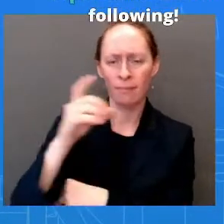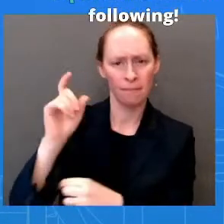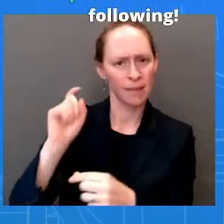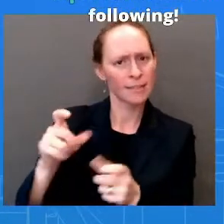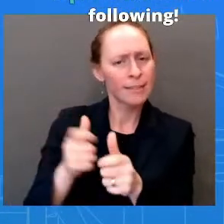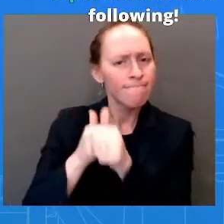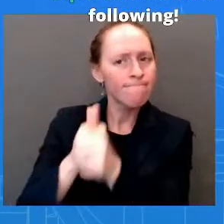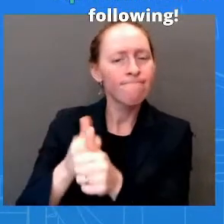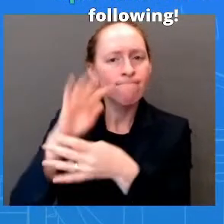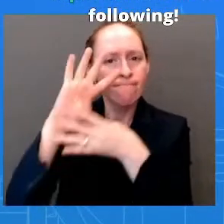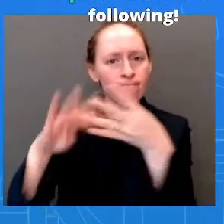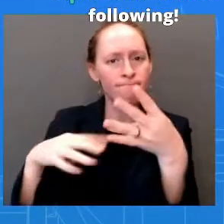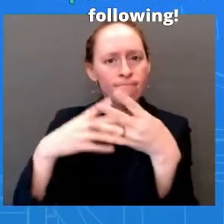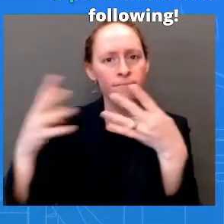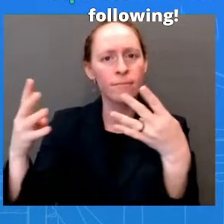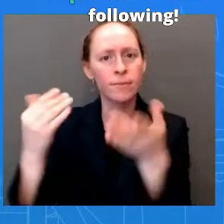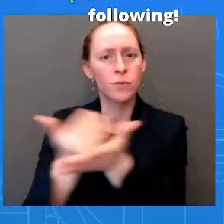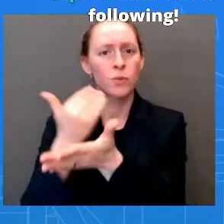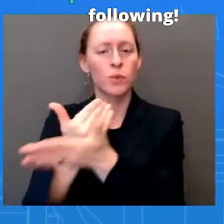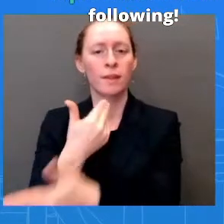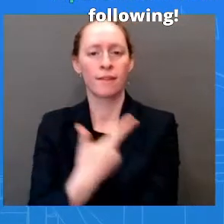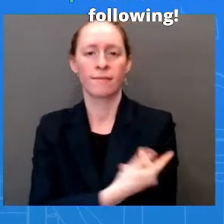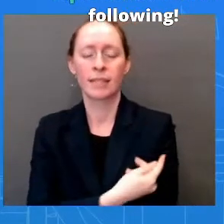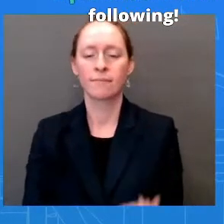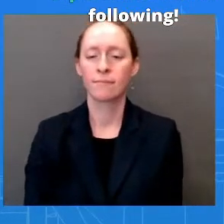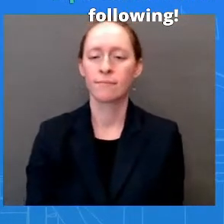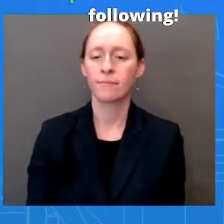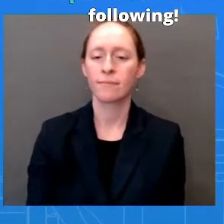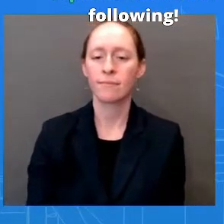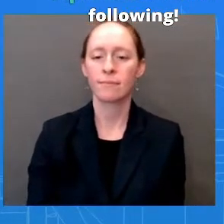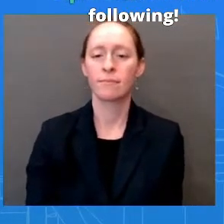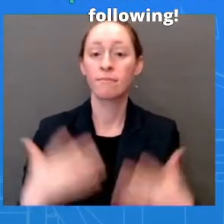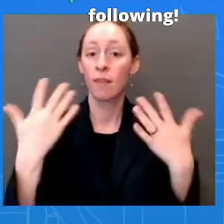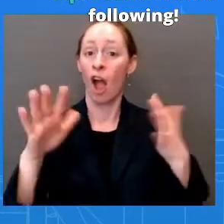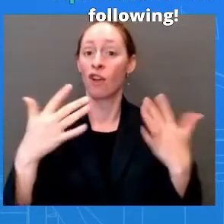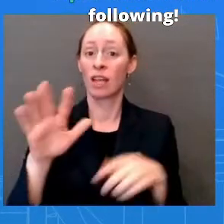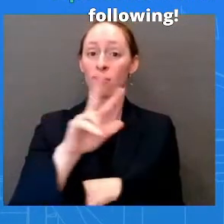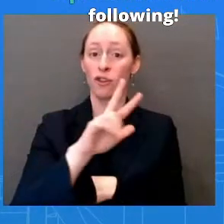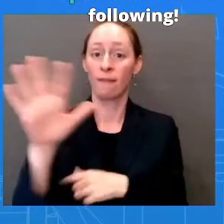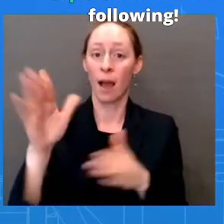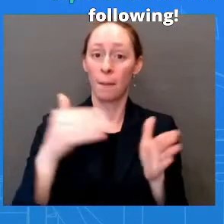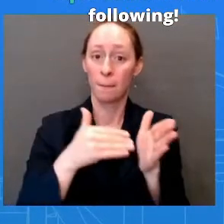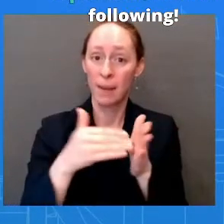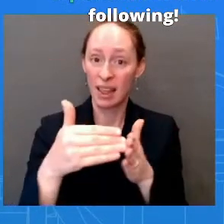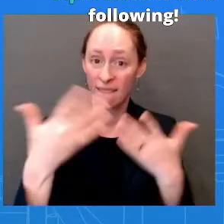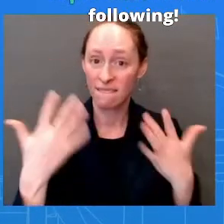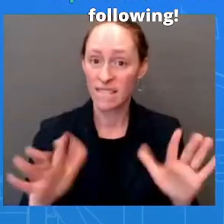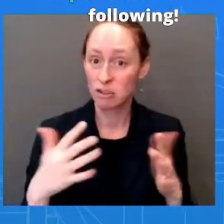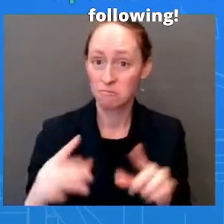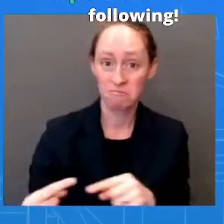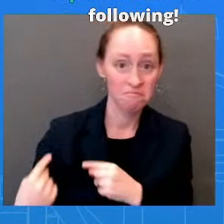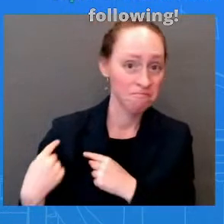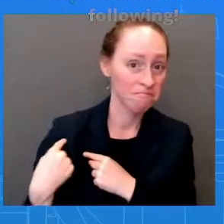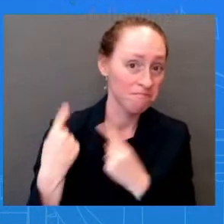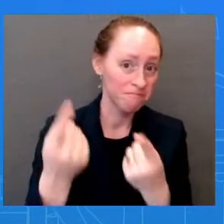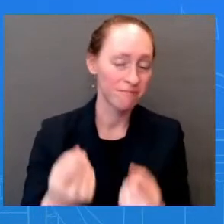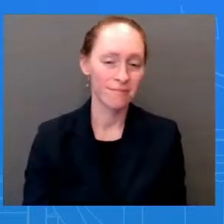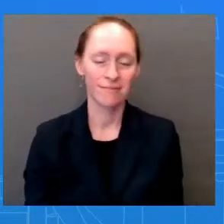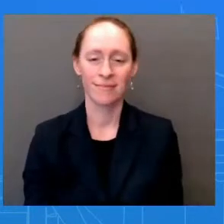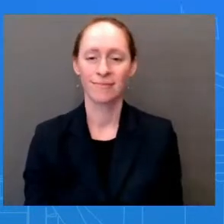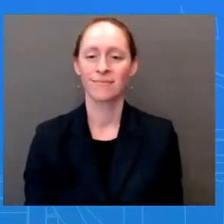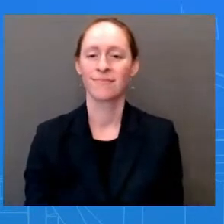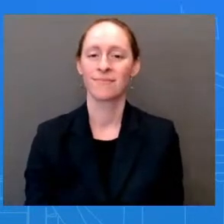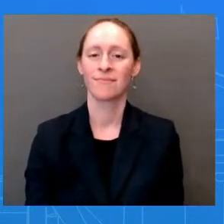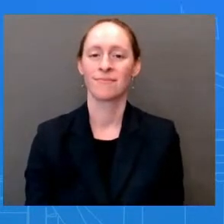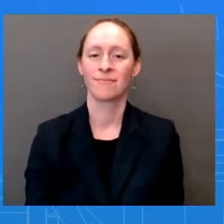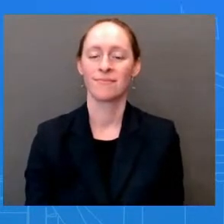COVID vaccine, including 16 million seniors. And we are encouraged by steady and strong week-by-week numbers. We're seeing about 4 to 5 million